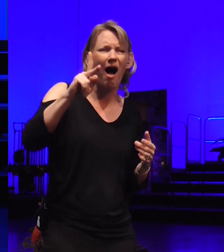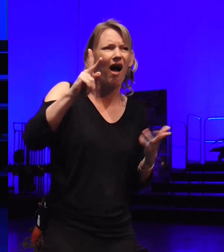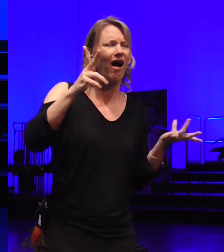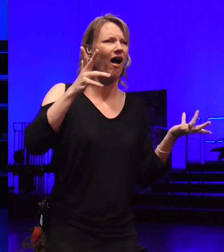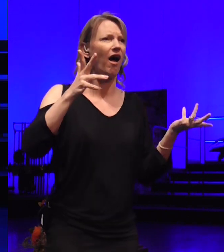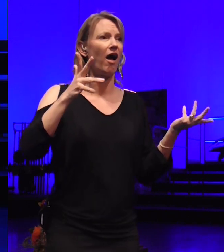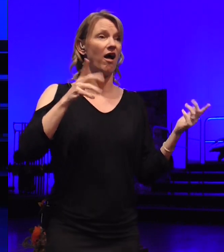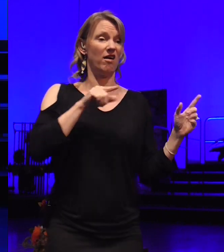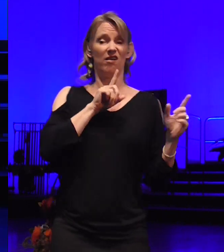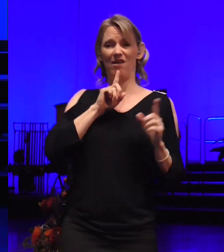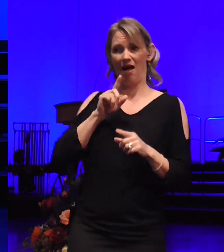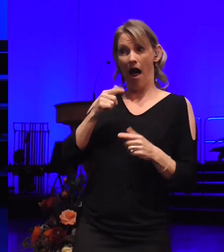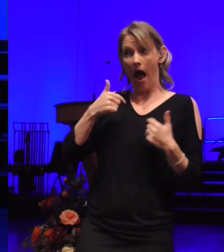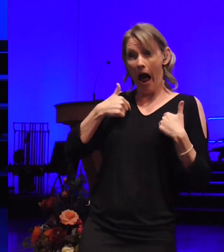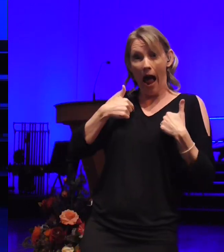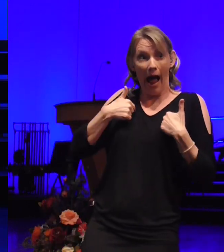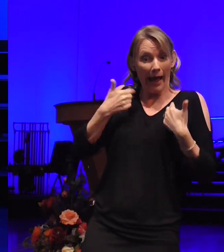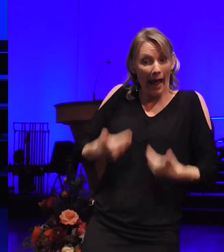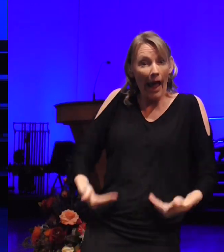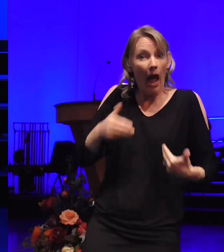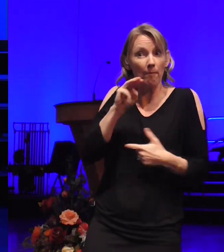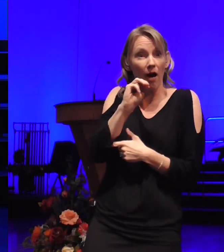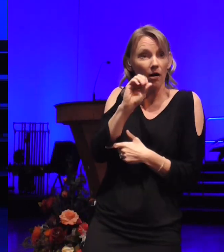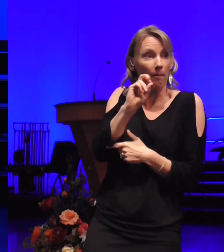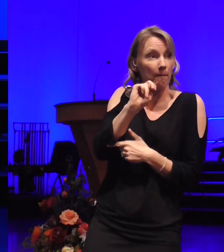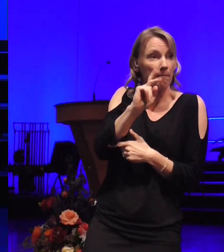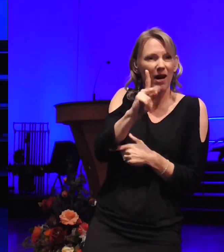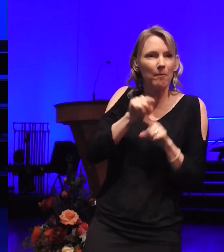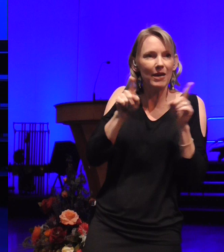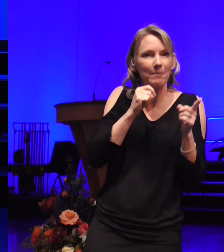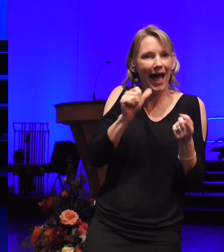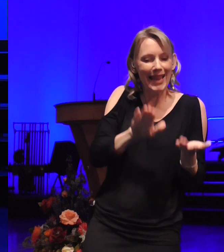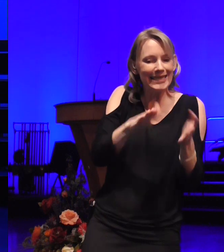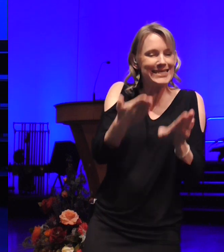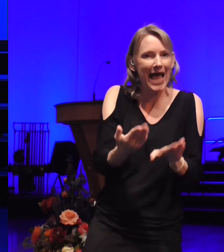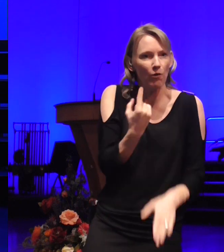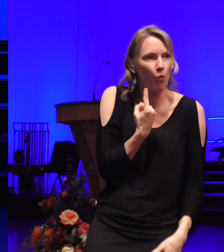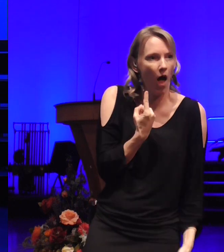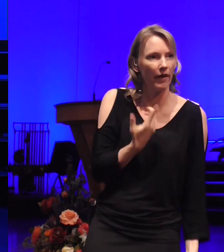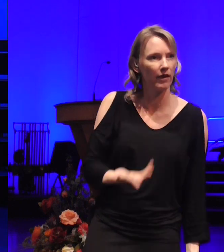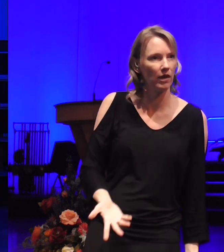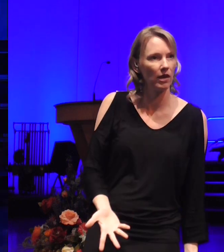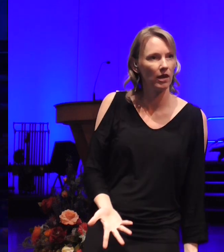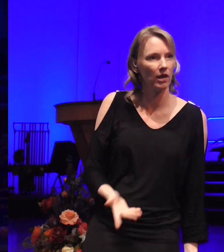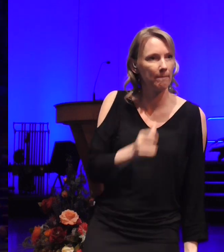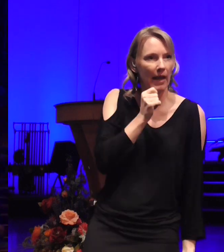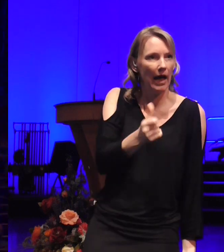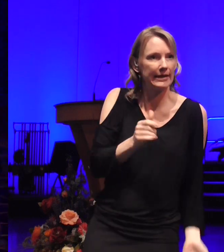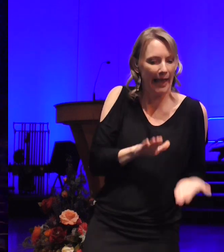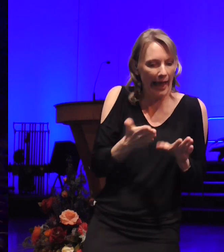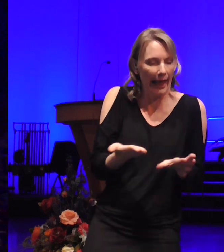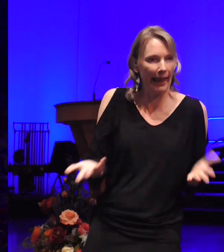monk." And the response is, "I am, but I'm not a dead one."